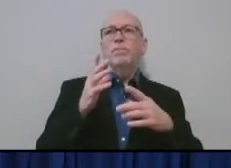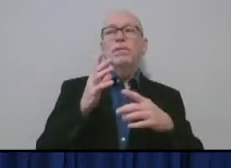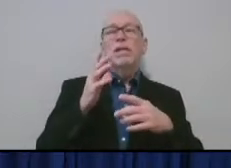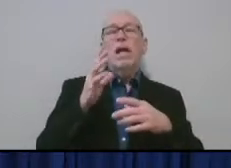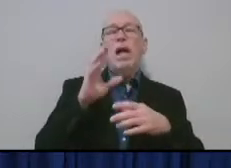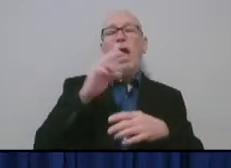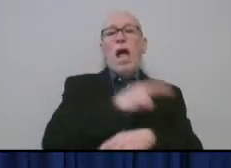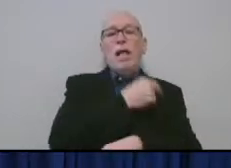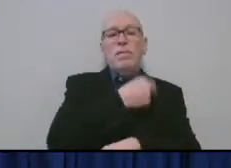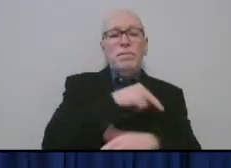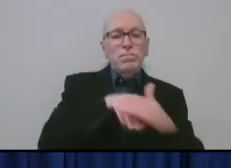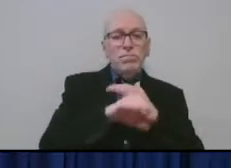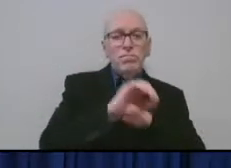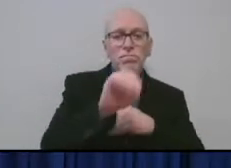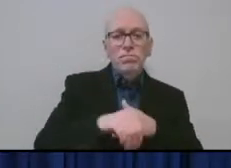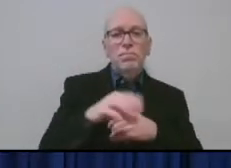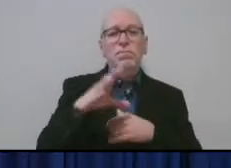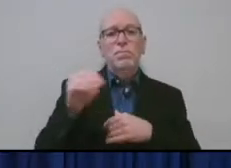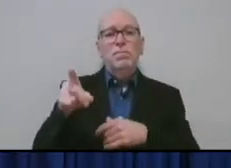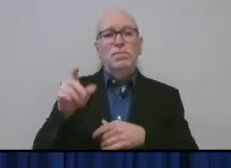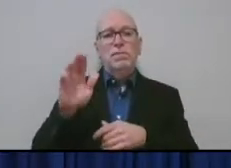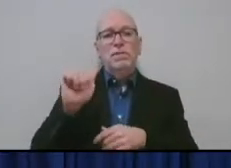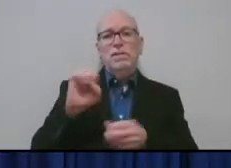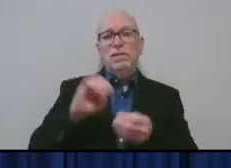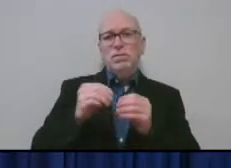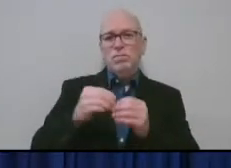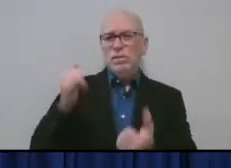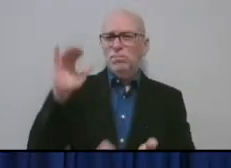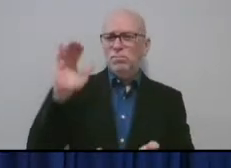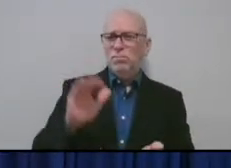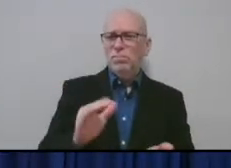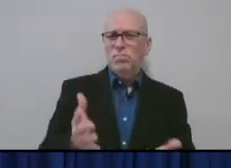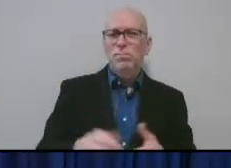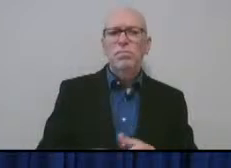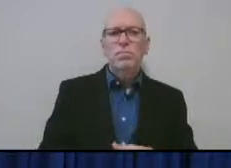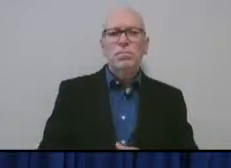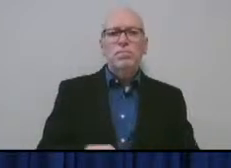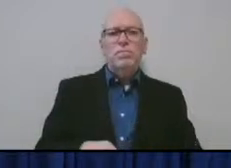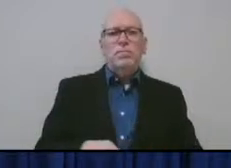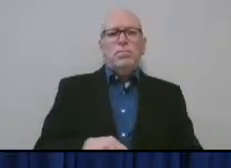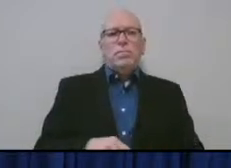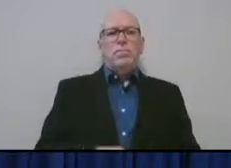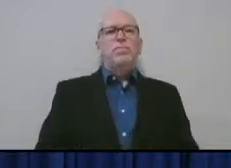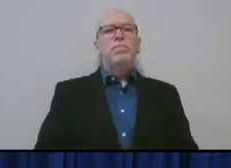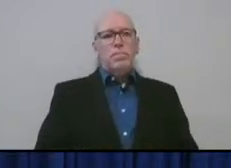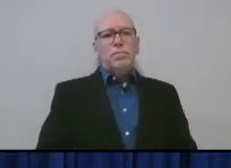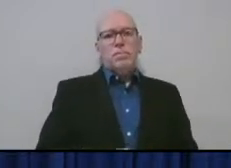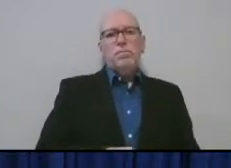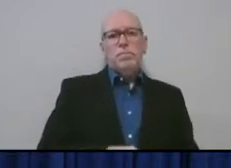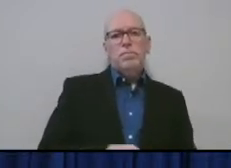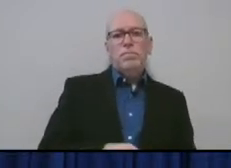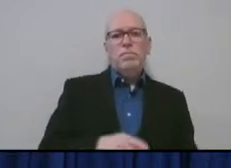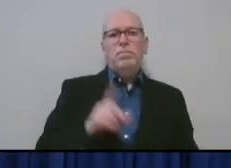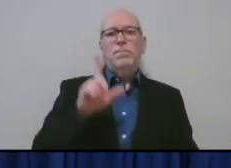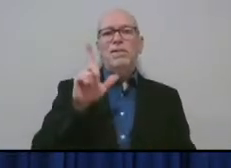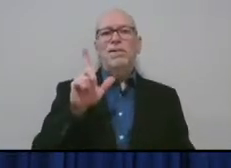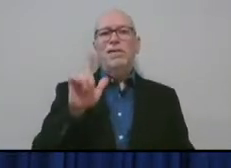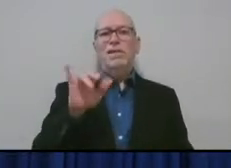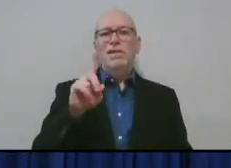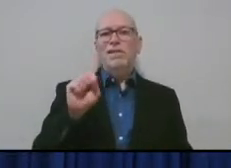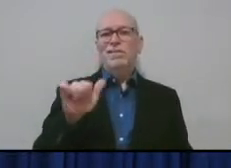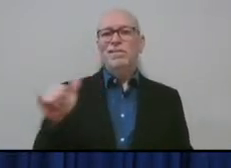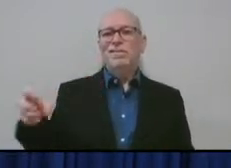hospitalization rates and our case numbers and death counts are going down? Well, And Lindsay's coming to the table,